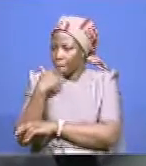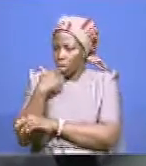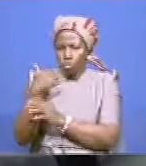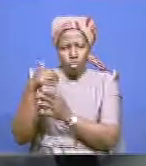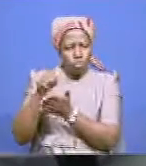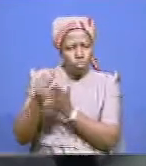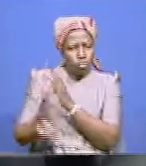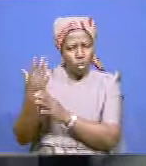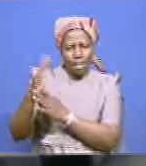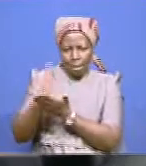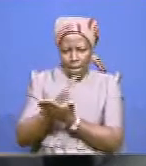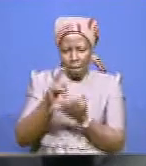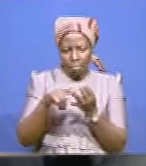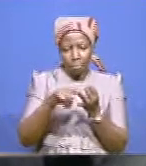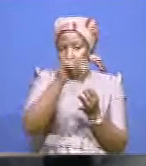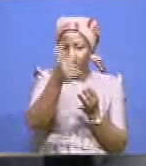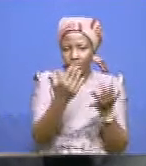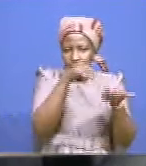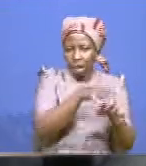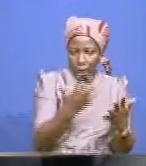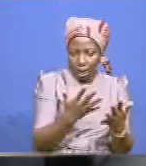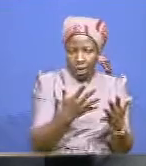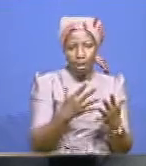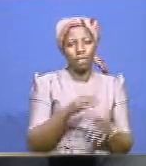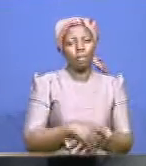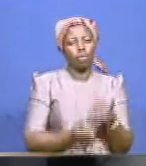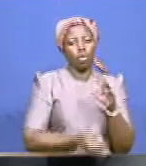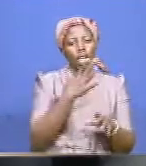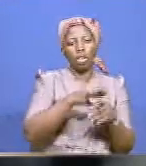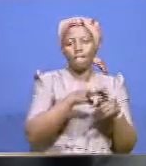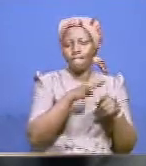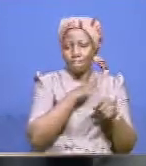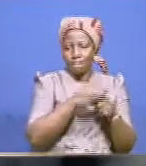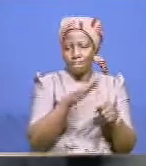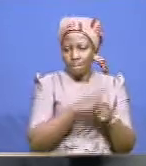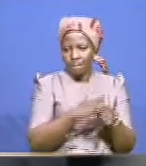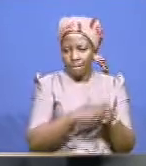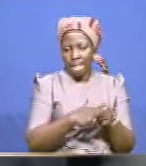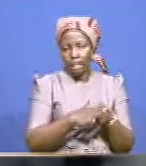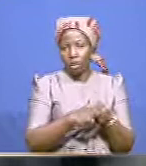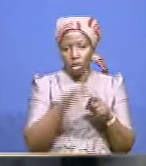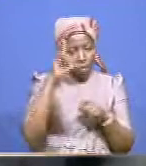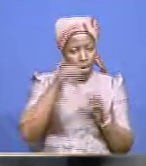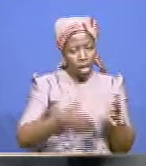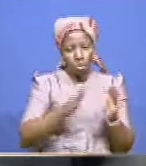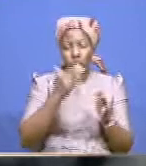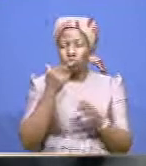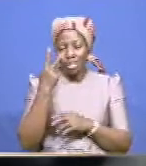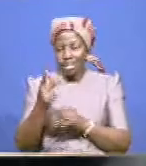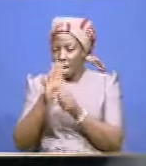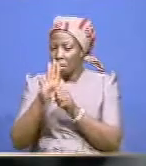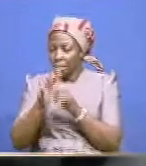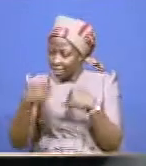are mainstreaming in micro irrigation production of vegetables. Along Mombasa Road, you're going to see quite a number of them trying to